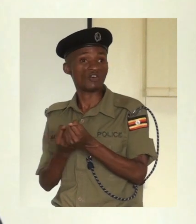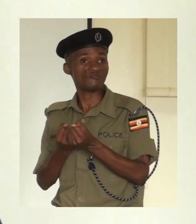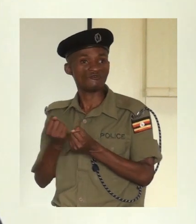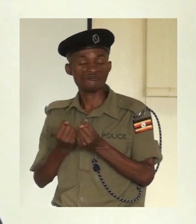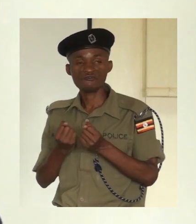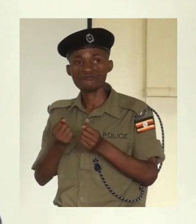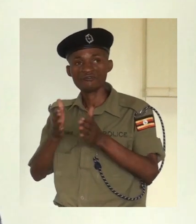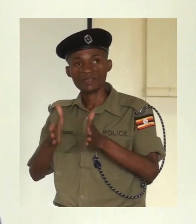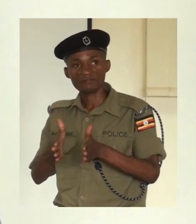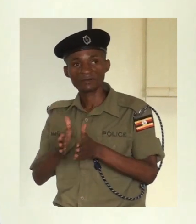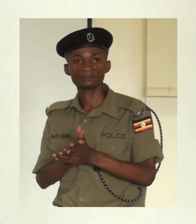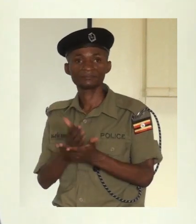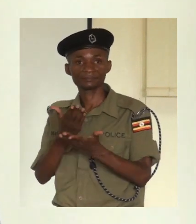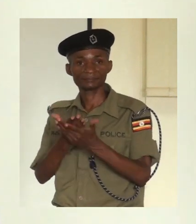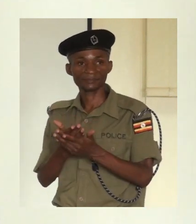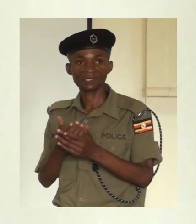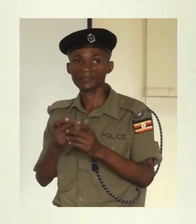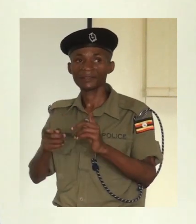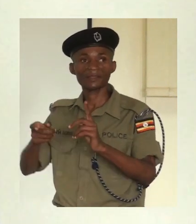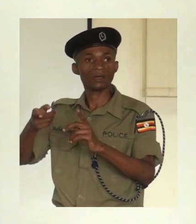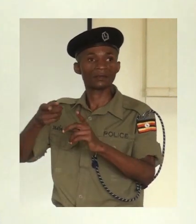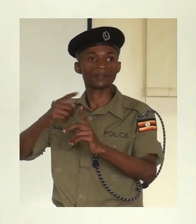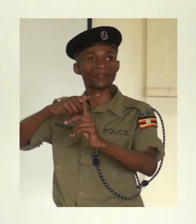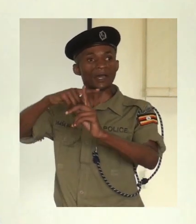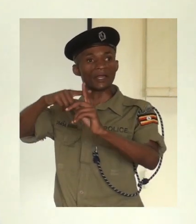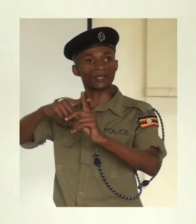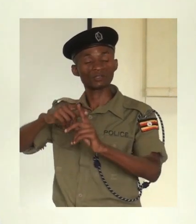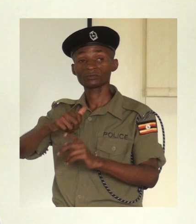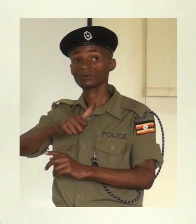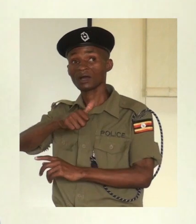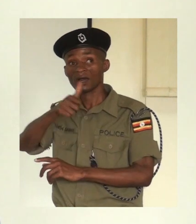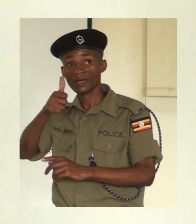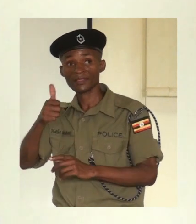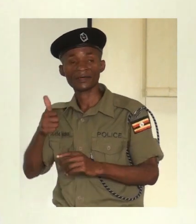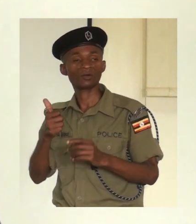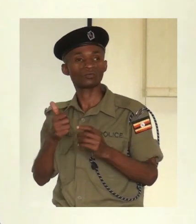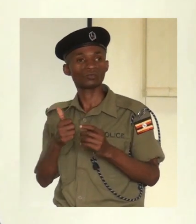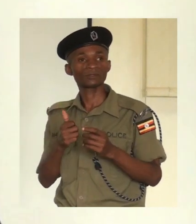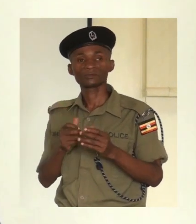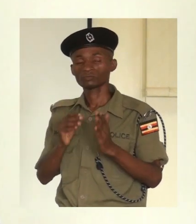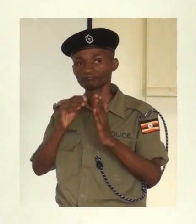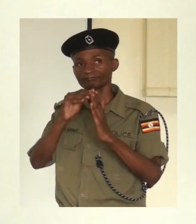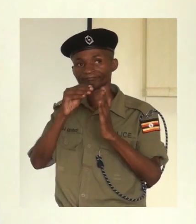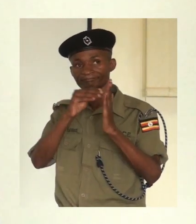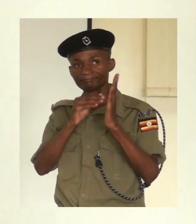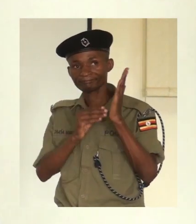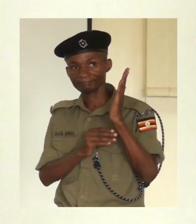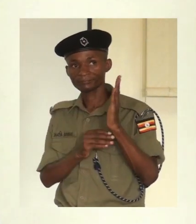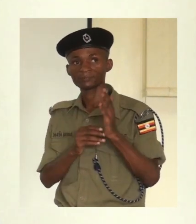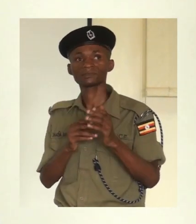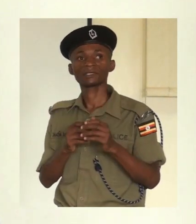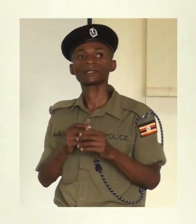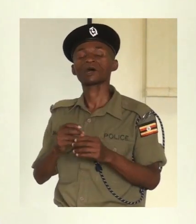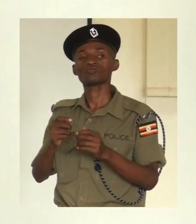drivers, in addition to what we have indicated above, should have a valid driving